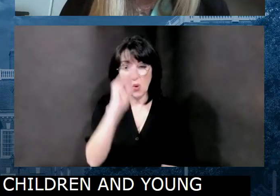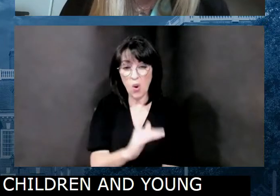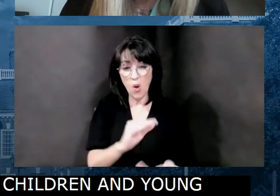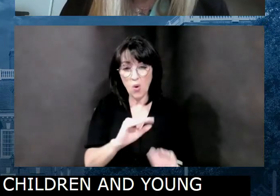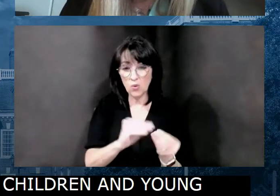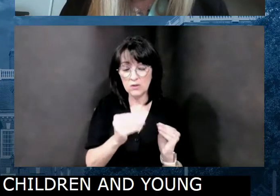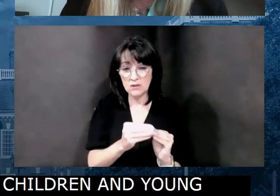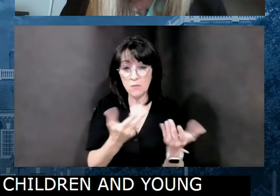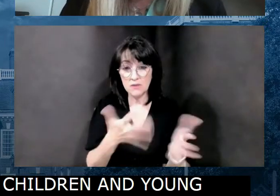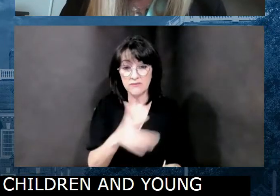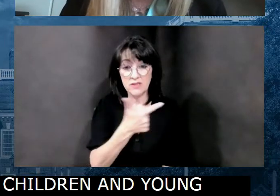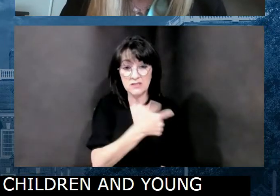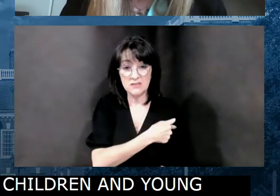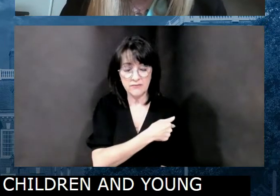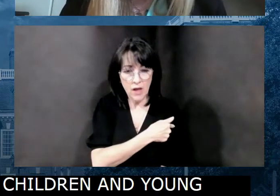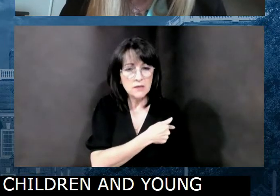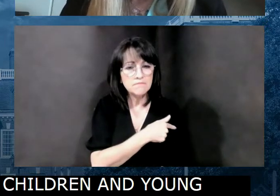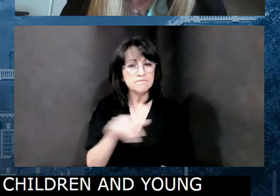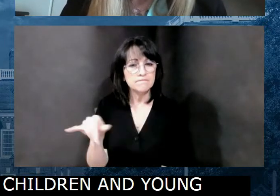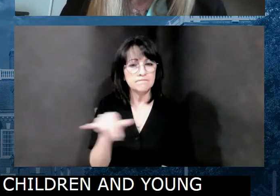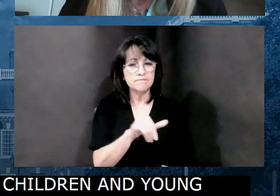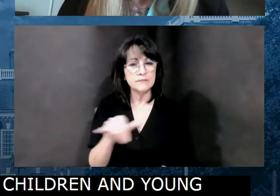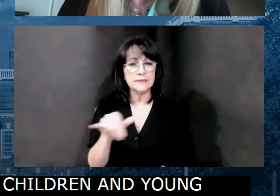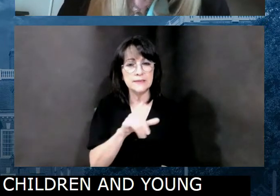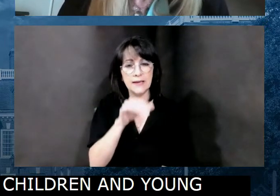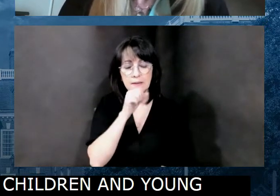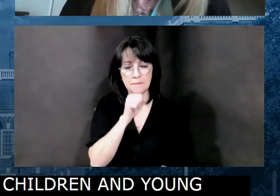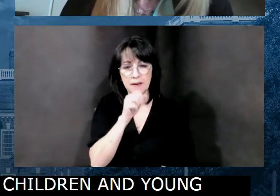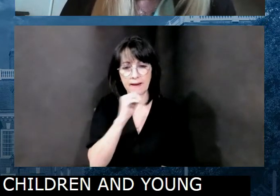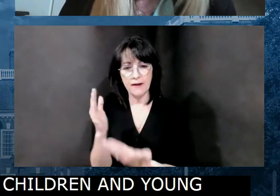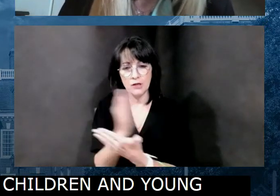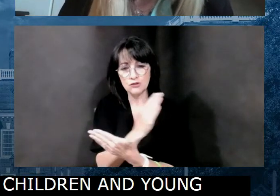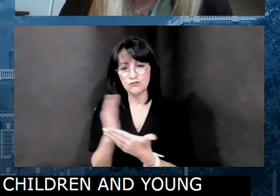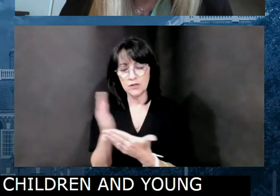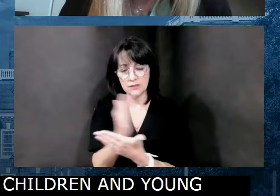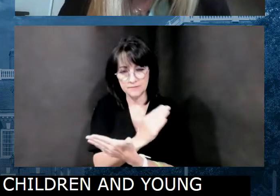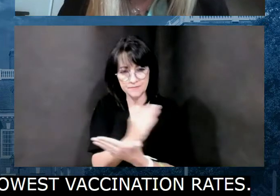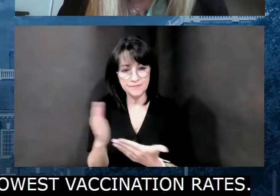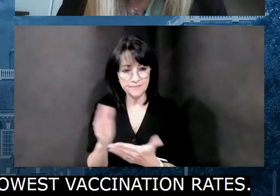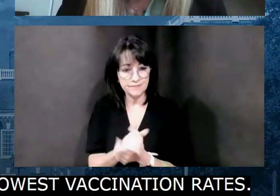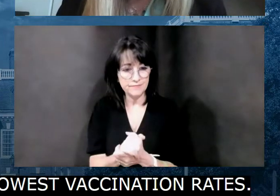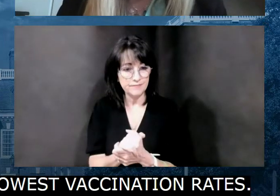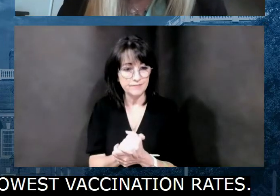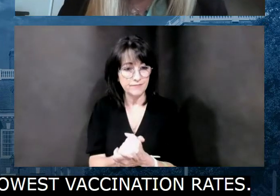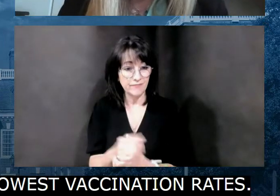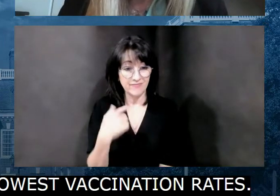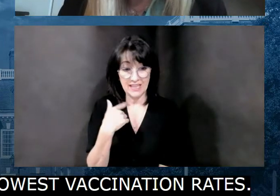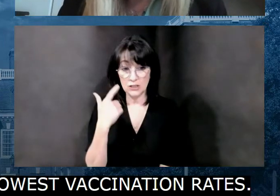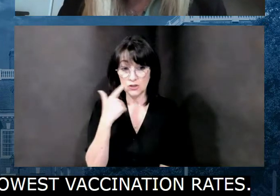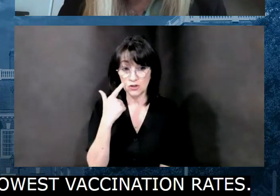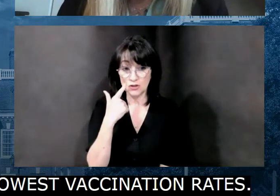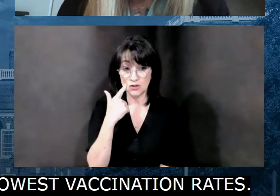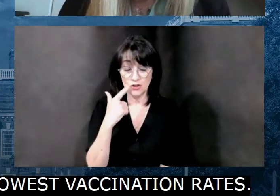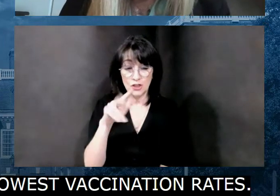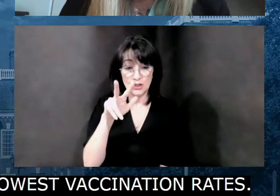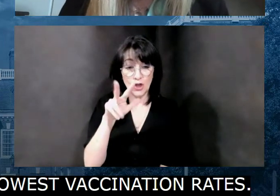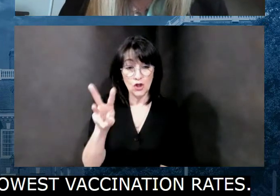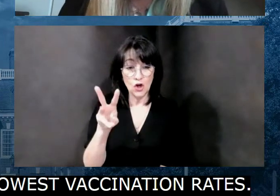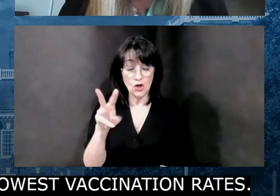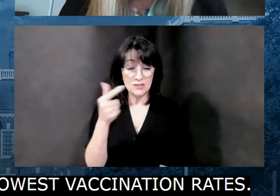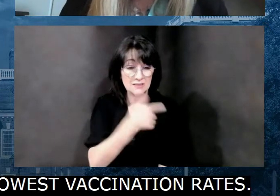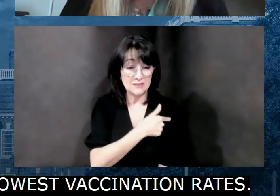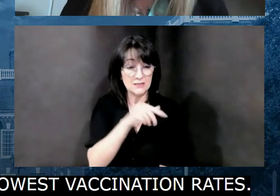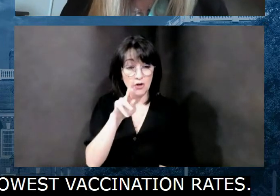smaller locations like fire companies. Like we just did 36 vaccinations in Roxana